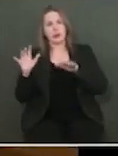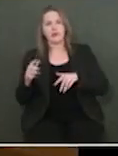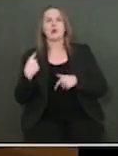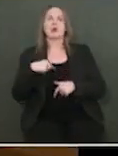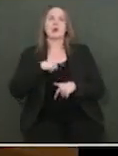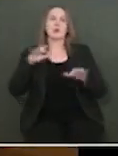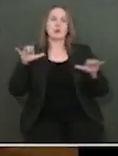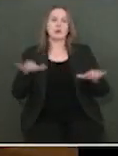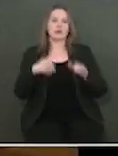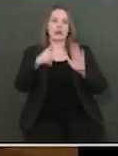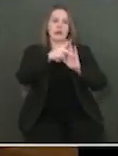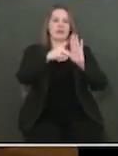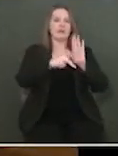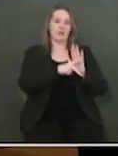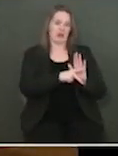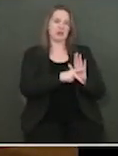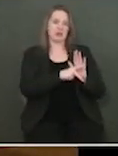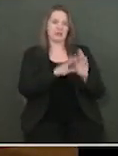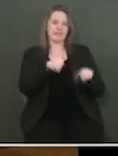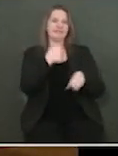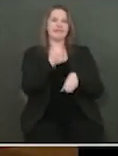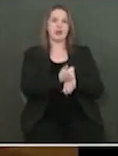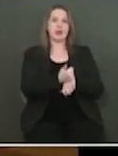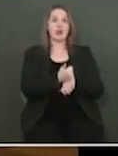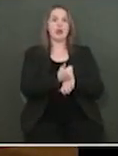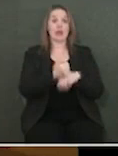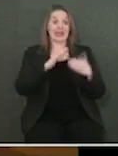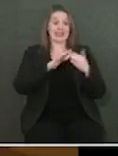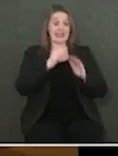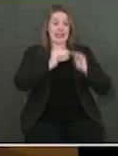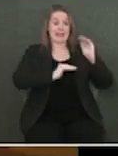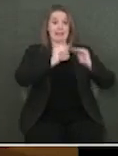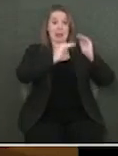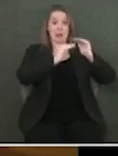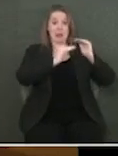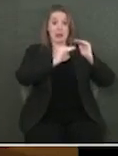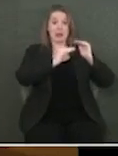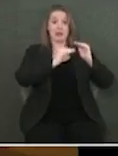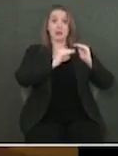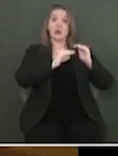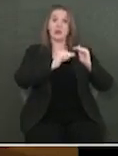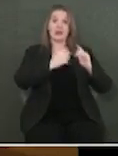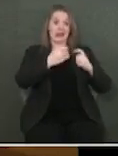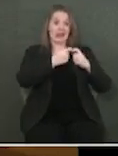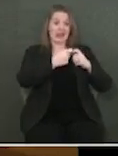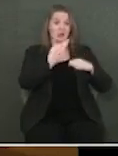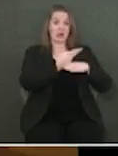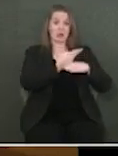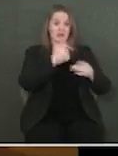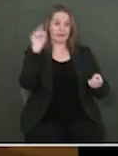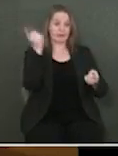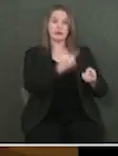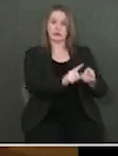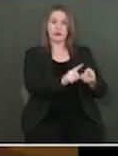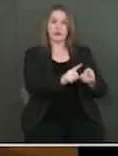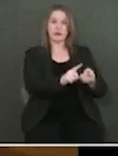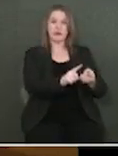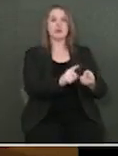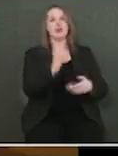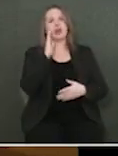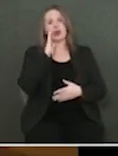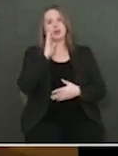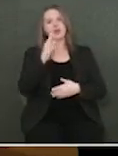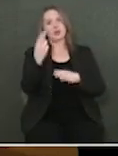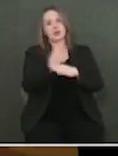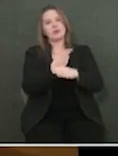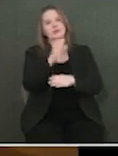policy to advise city facilities to lower demand and electrical use, and that'll be in